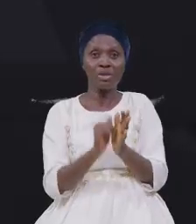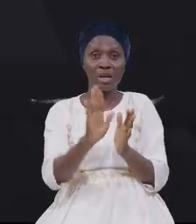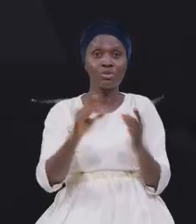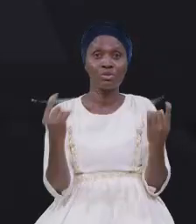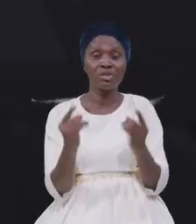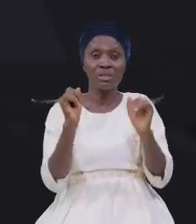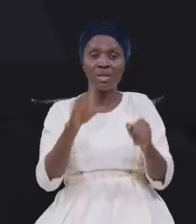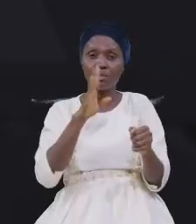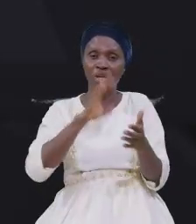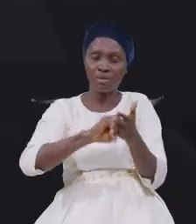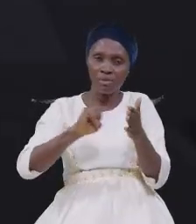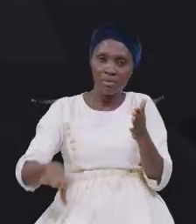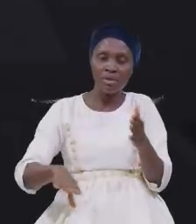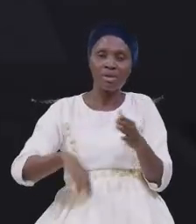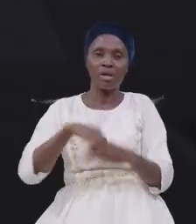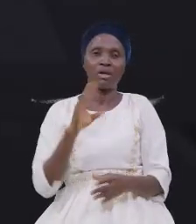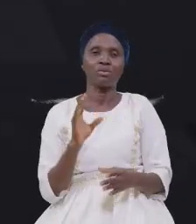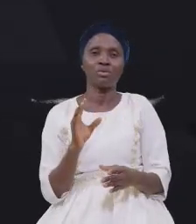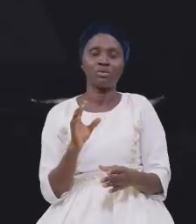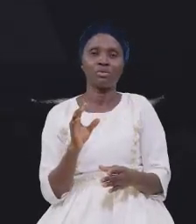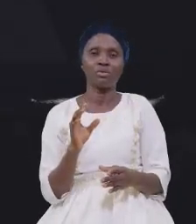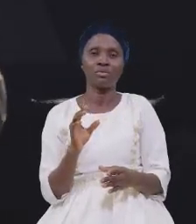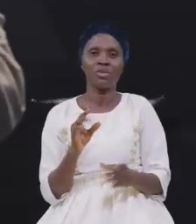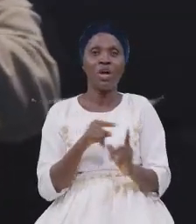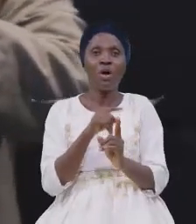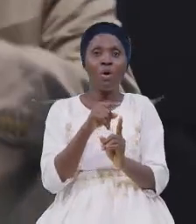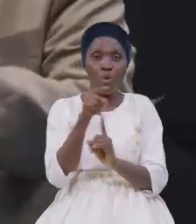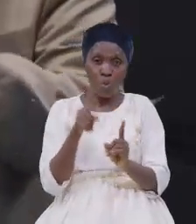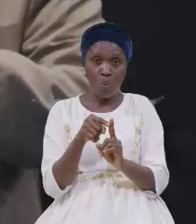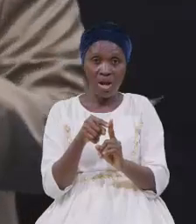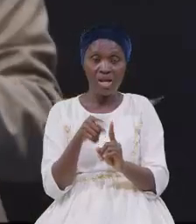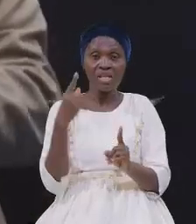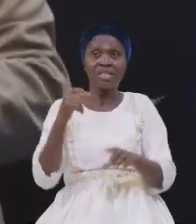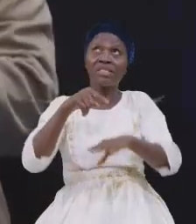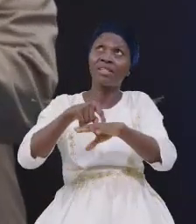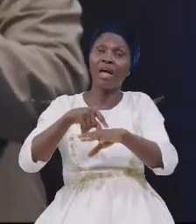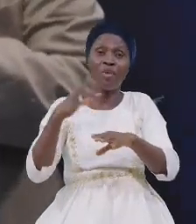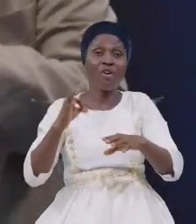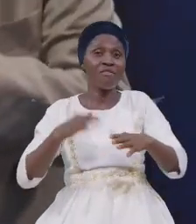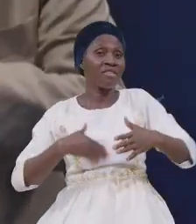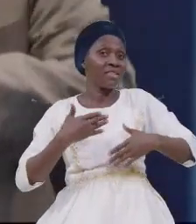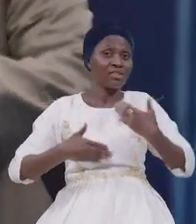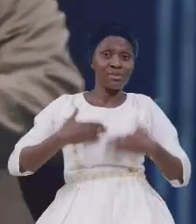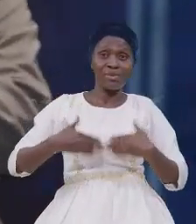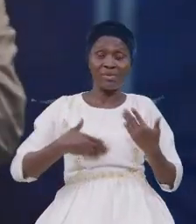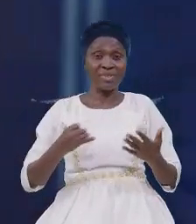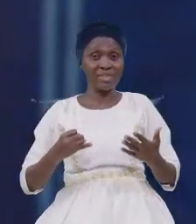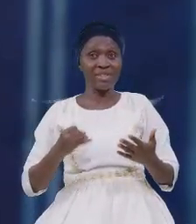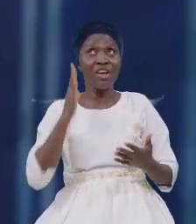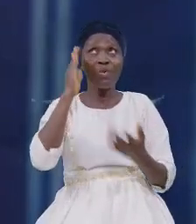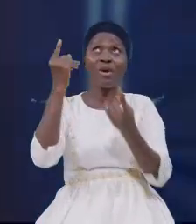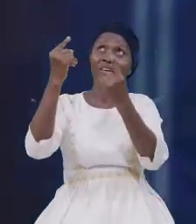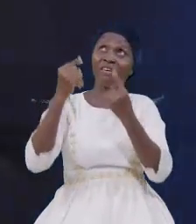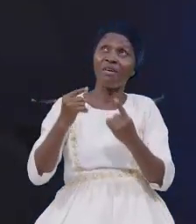be blotted out. When the times of refreshing shall come